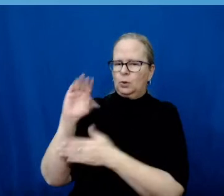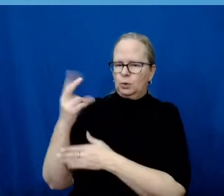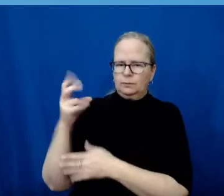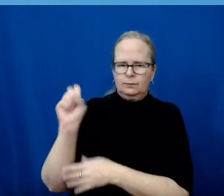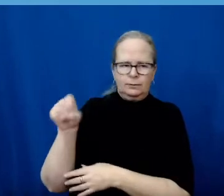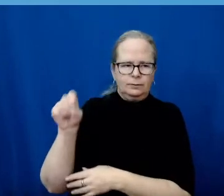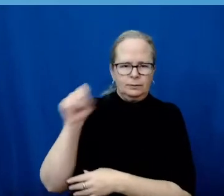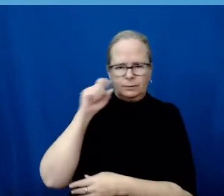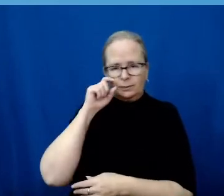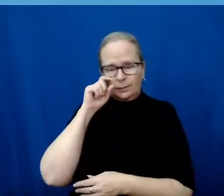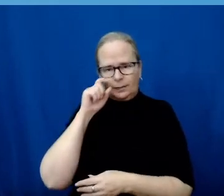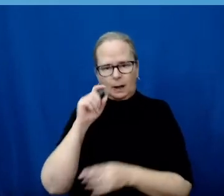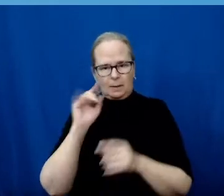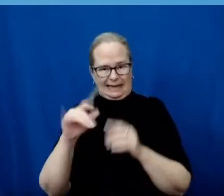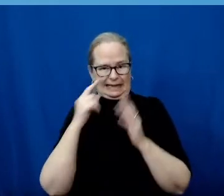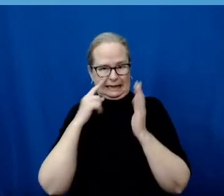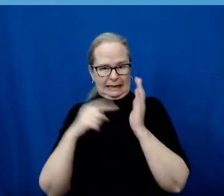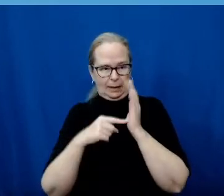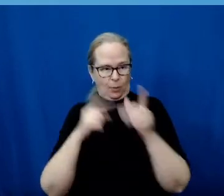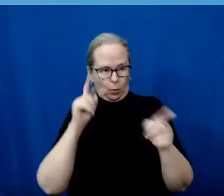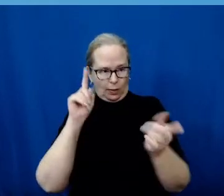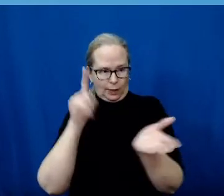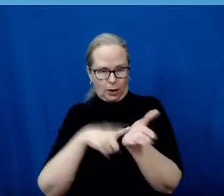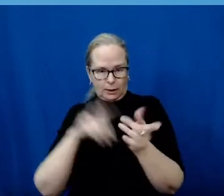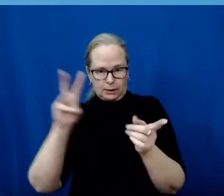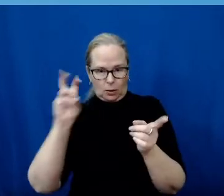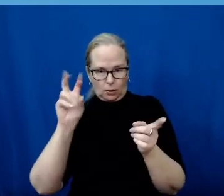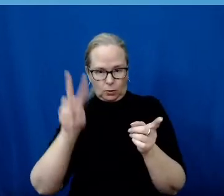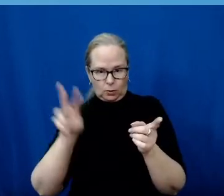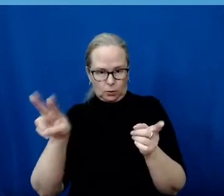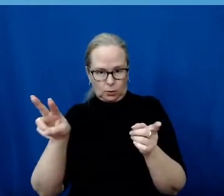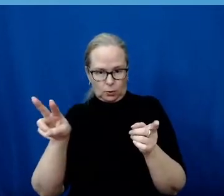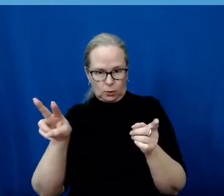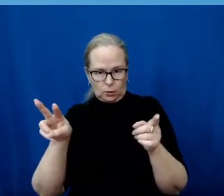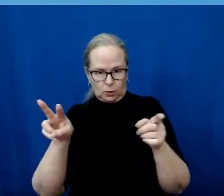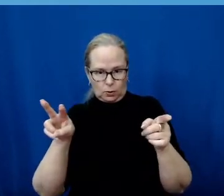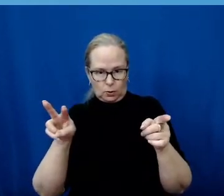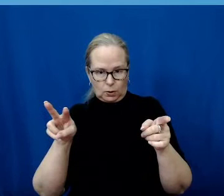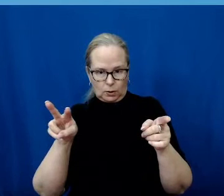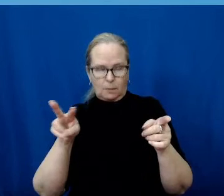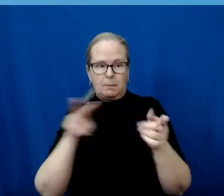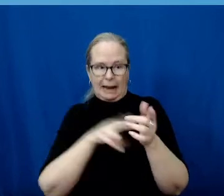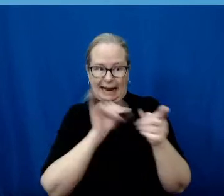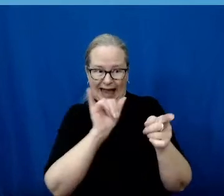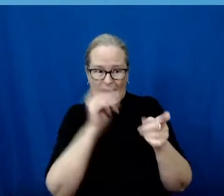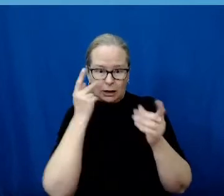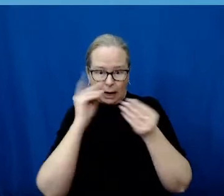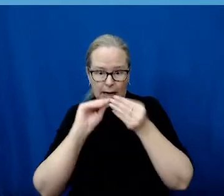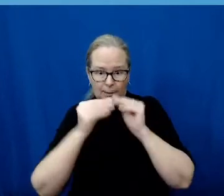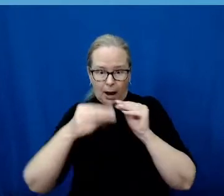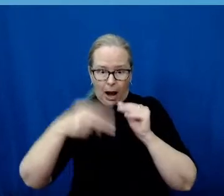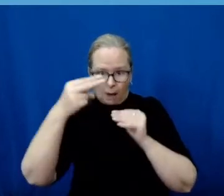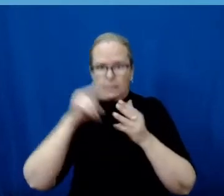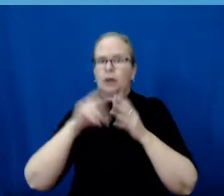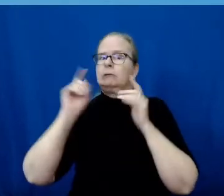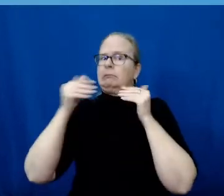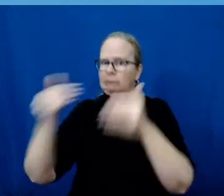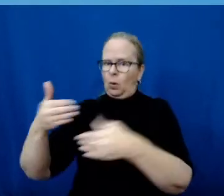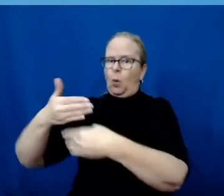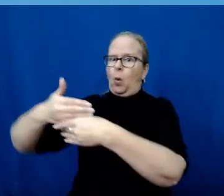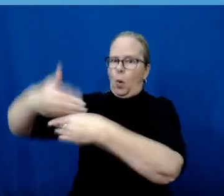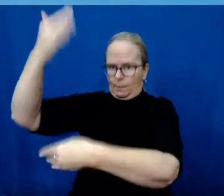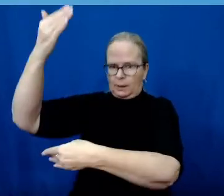little devices, that you should open up the window further and ventilate the space. And you would normally, like, I have these in